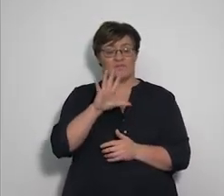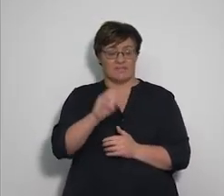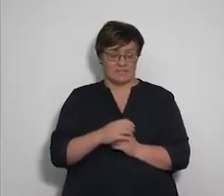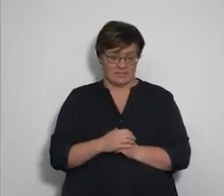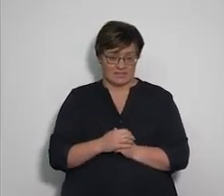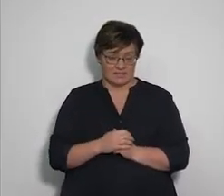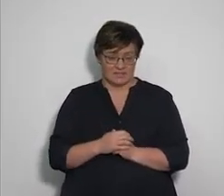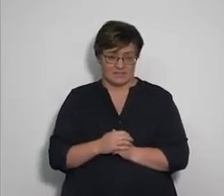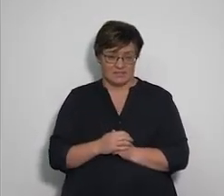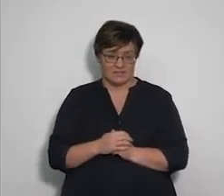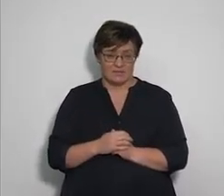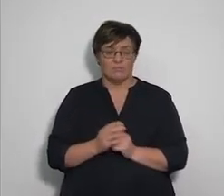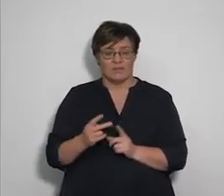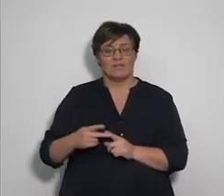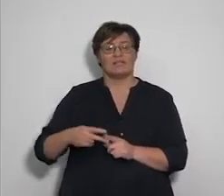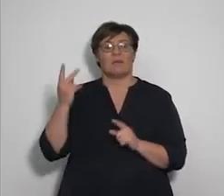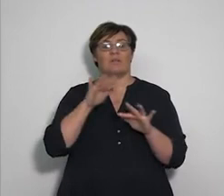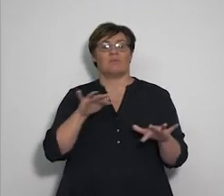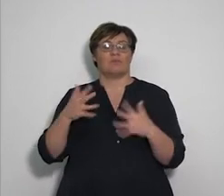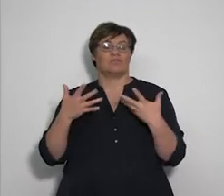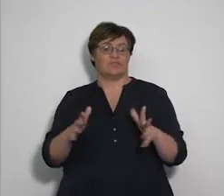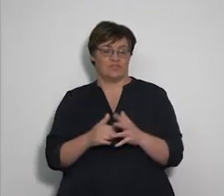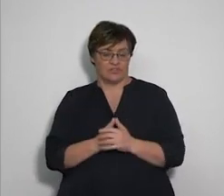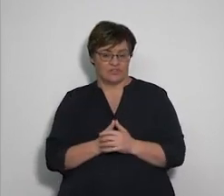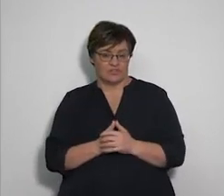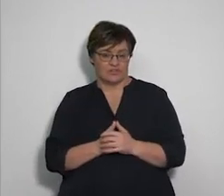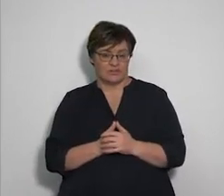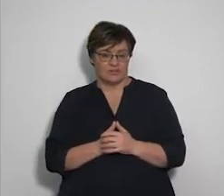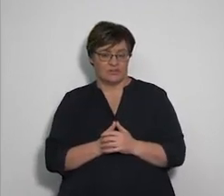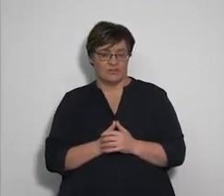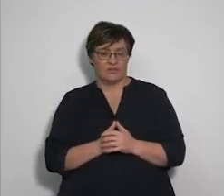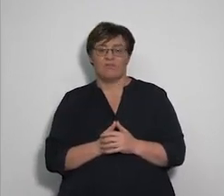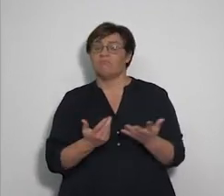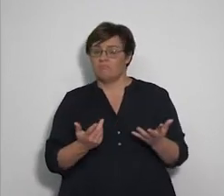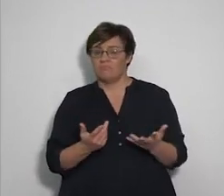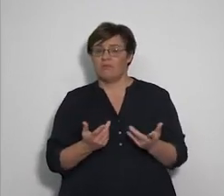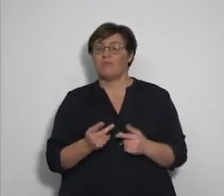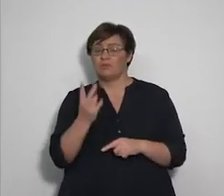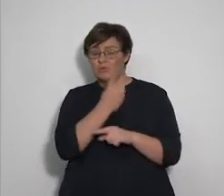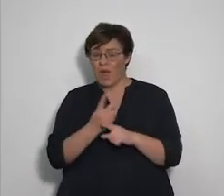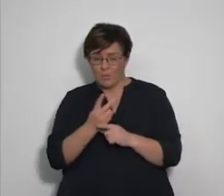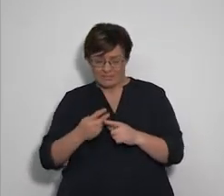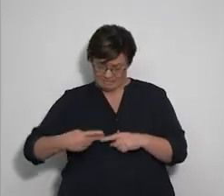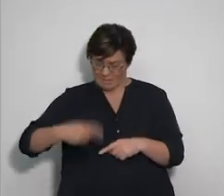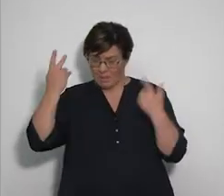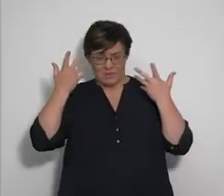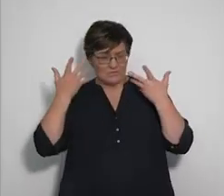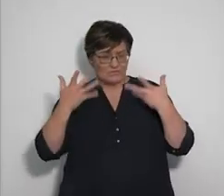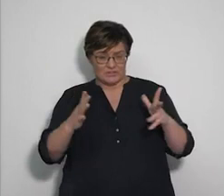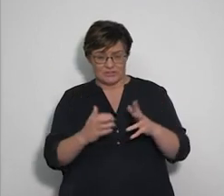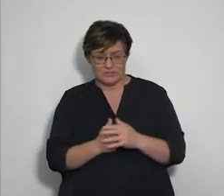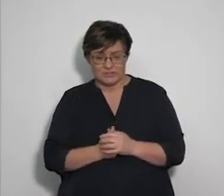at 350, we have doubled the population in simply 2